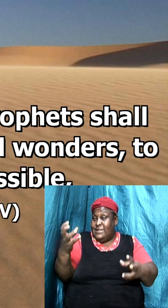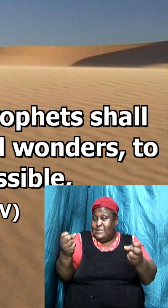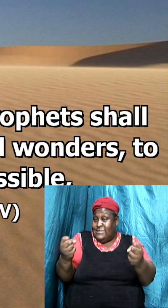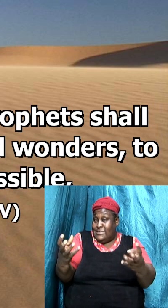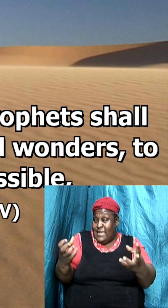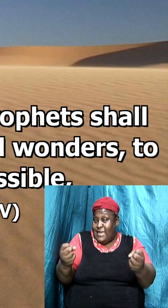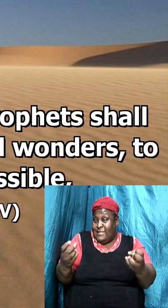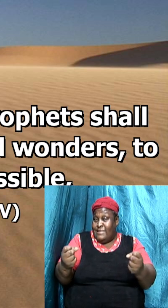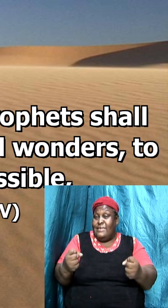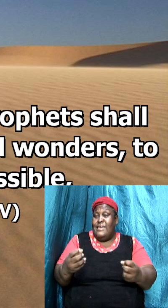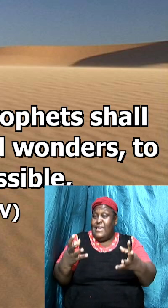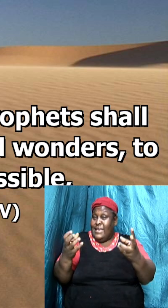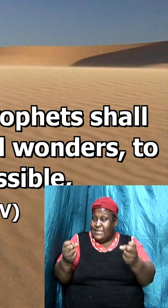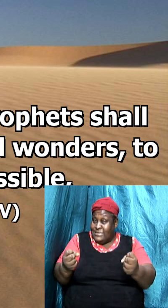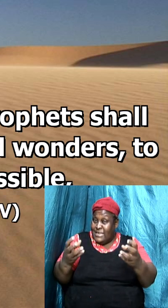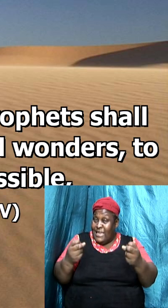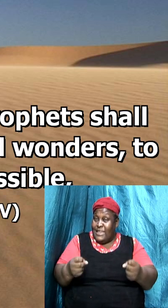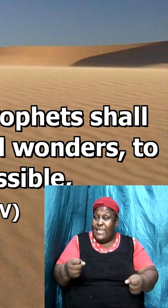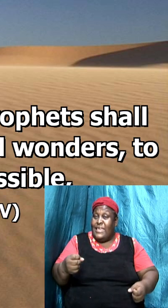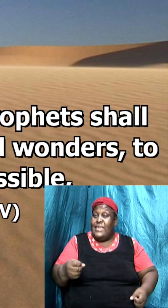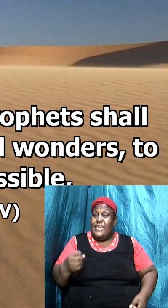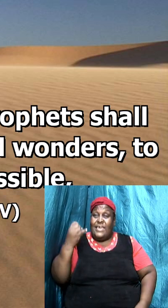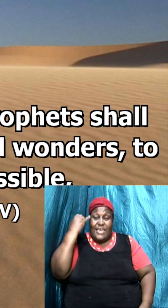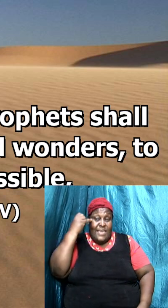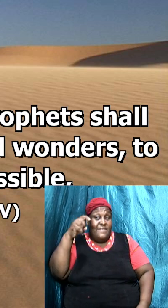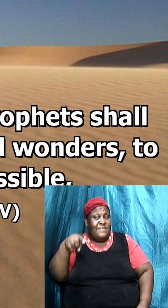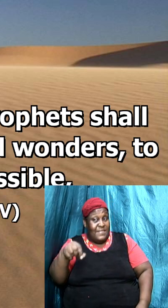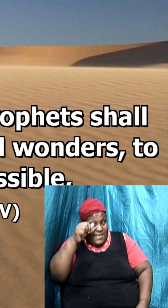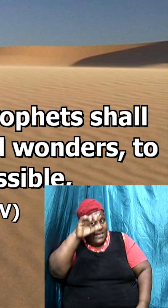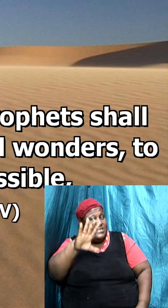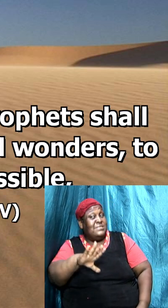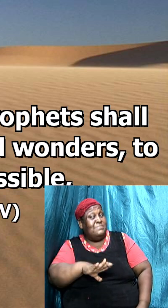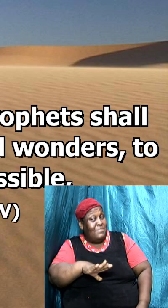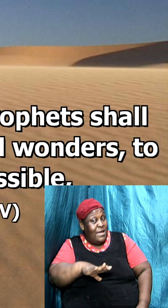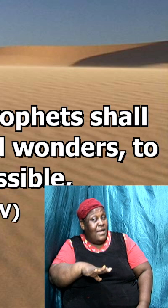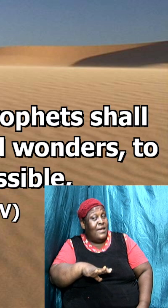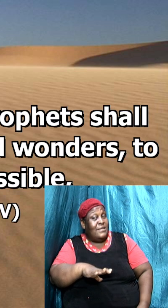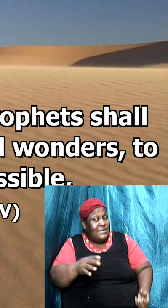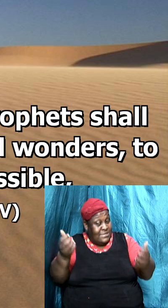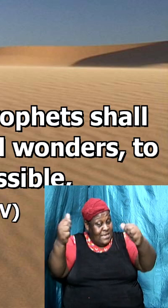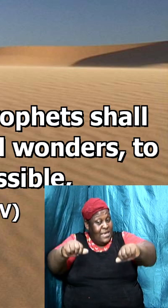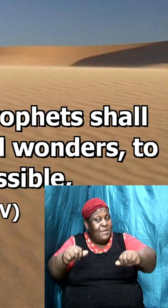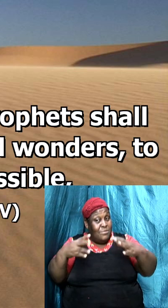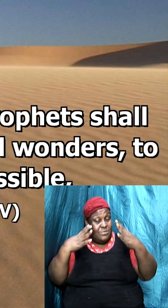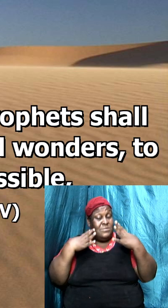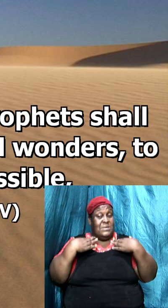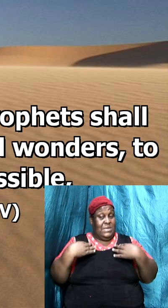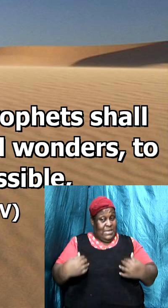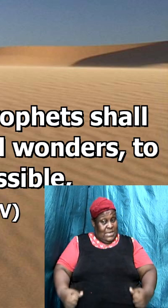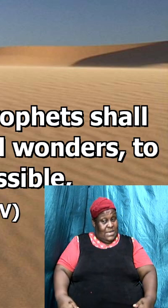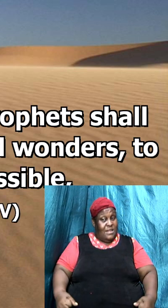here, if this man is able to heal, there so is where I want to go.